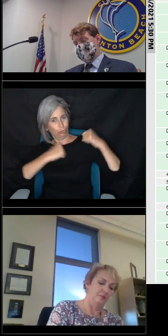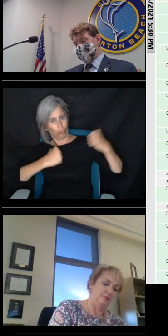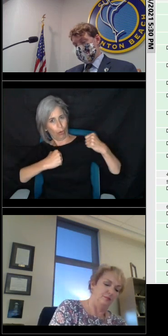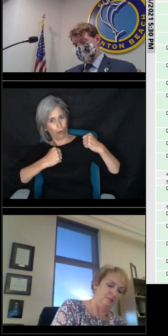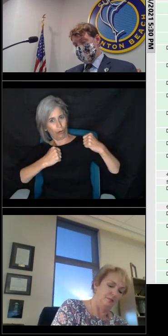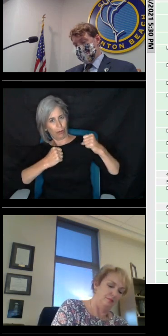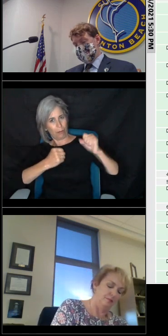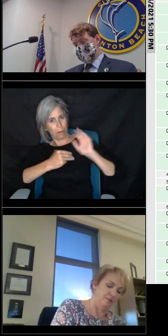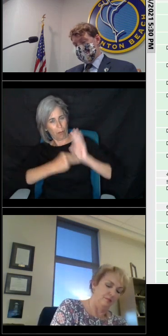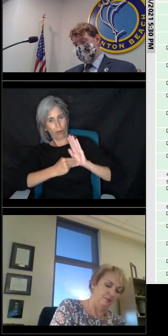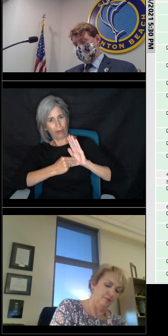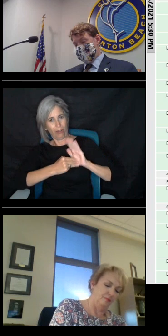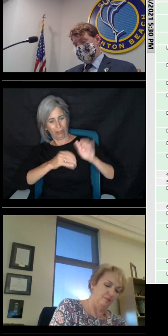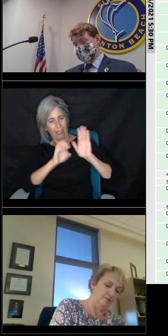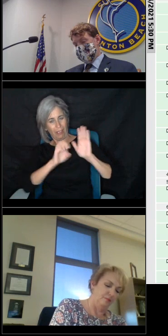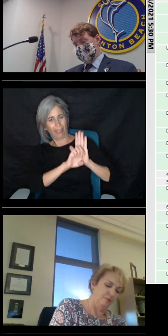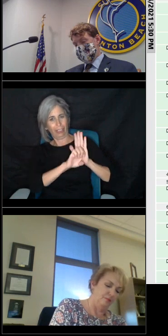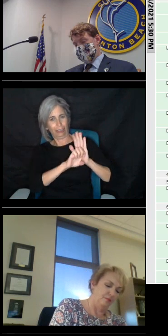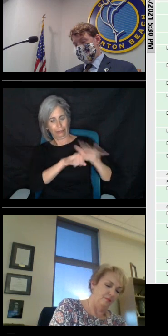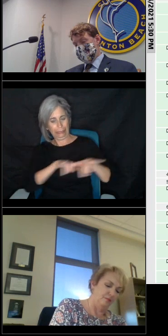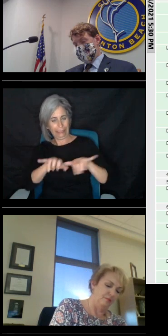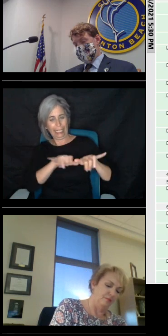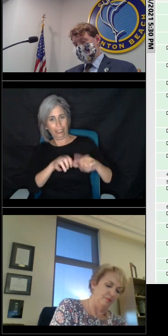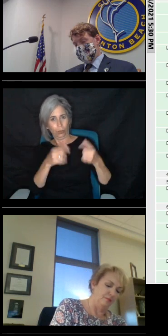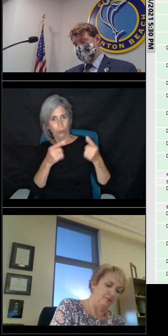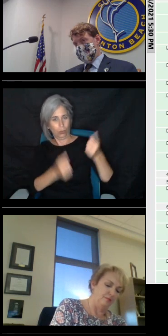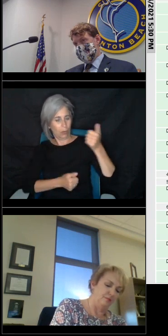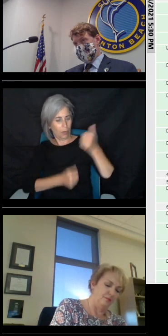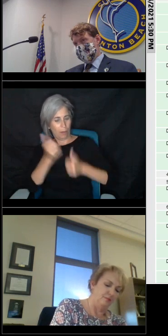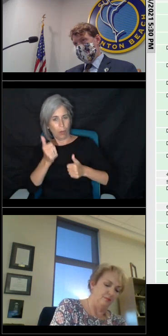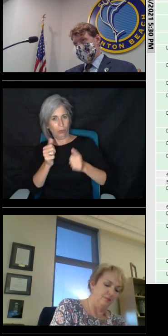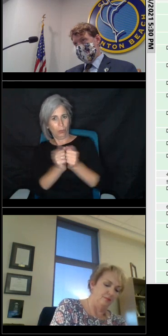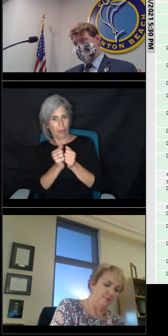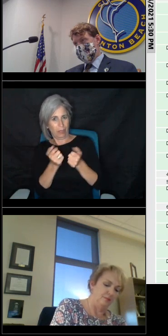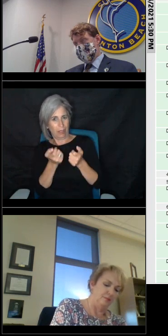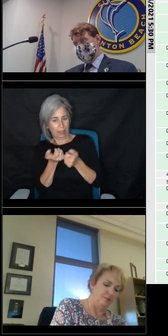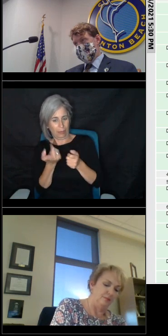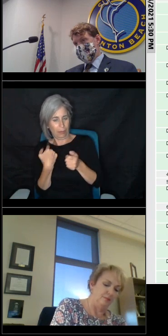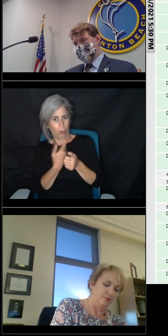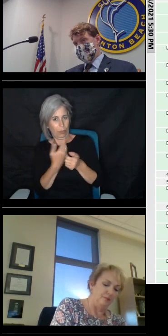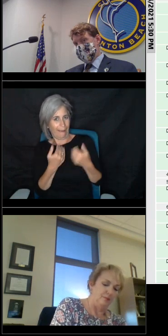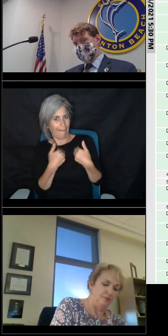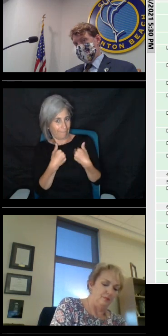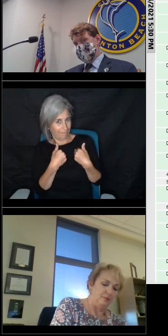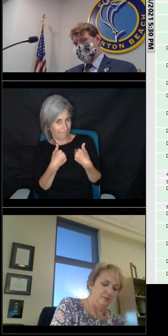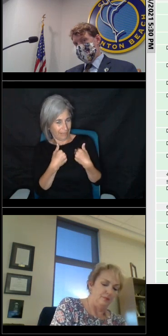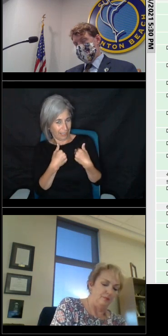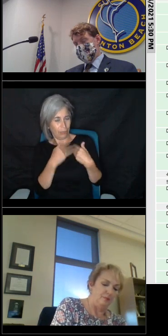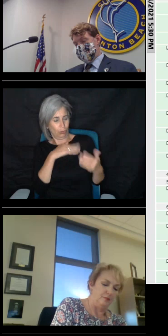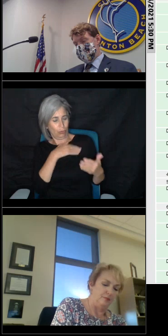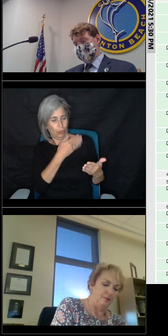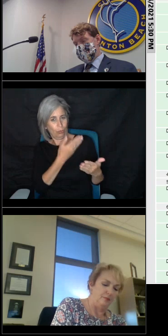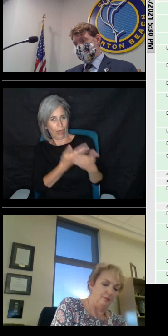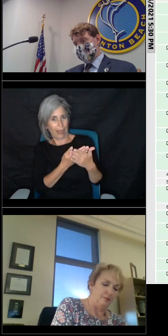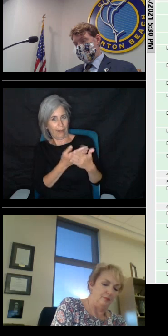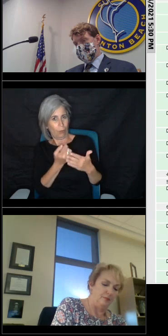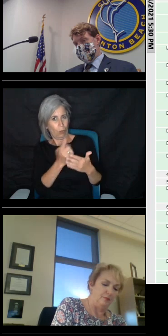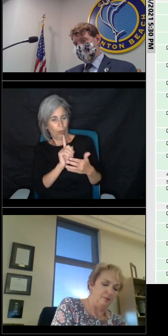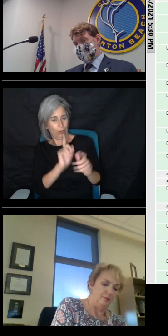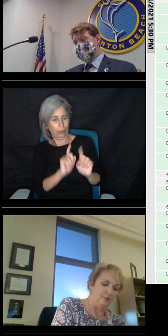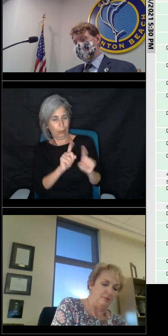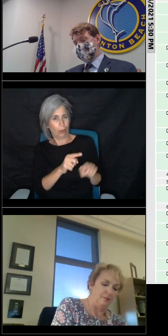moral, ethical standards. We do the most we can with the little that we have to get to where we need to go. And, I think